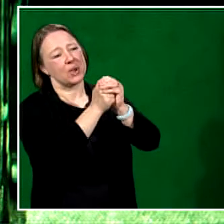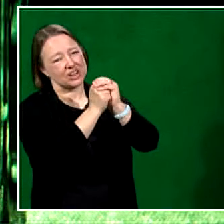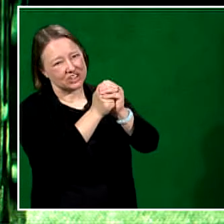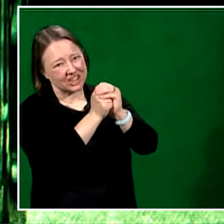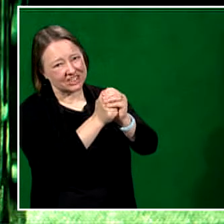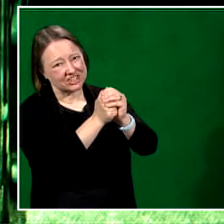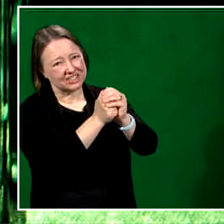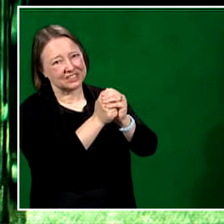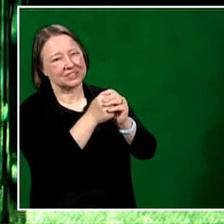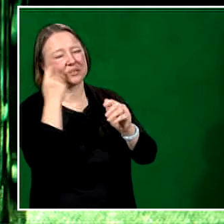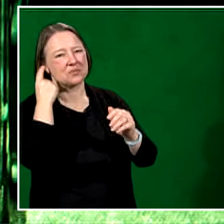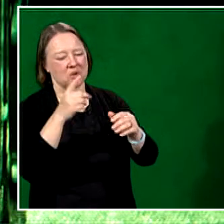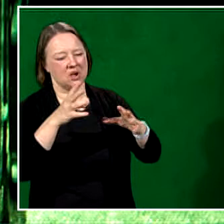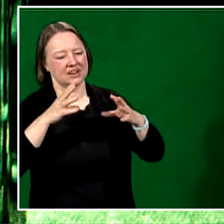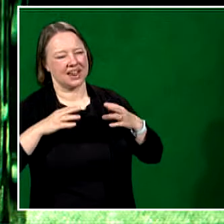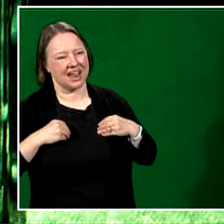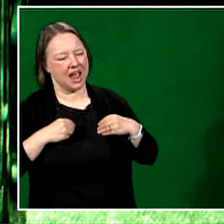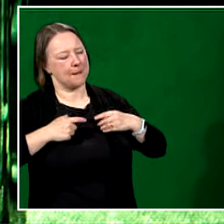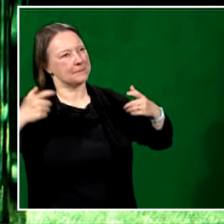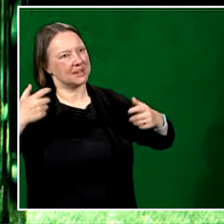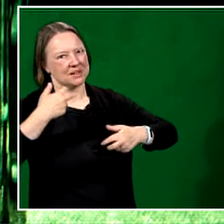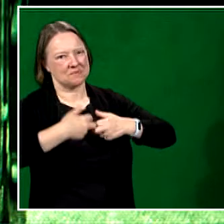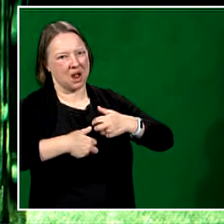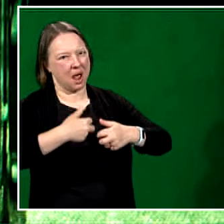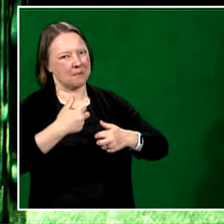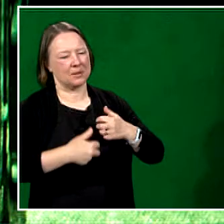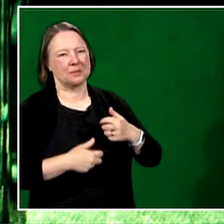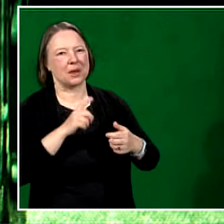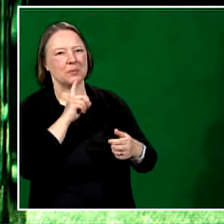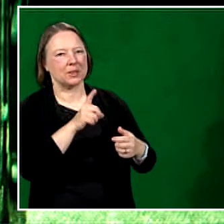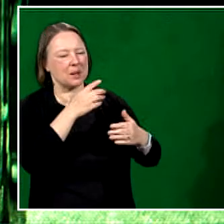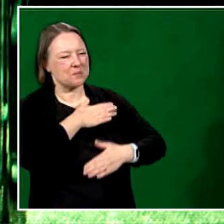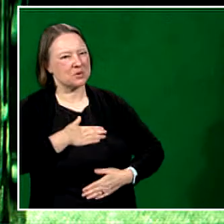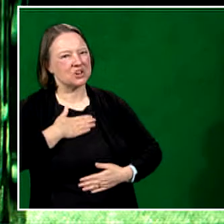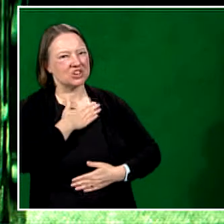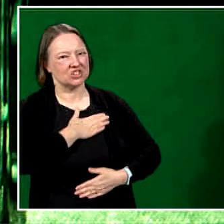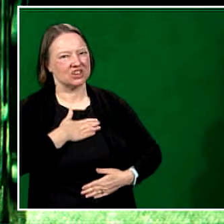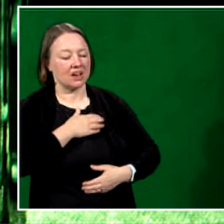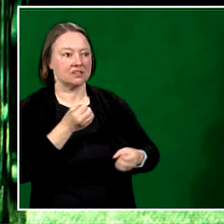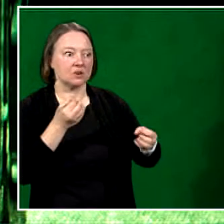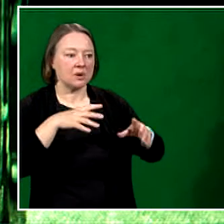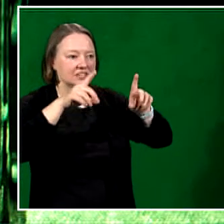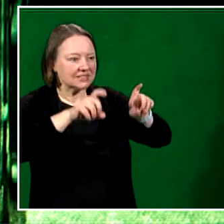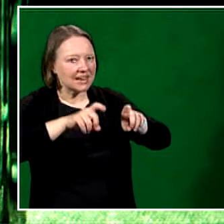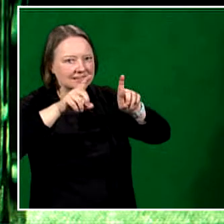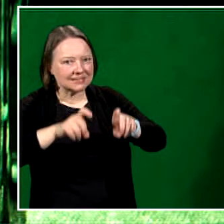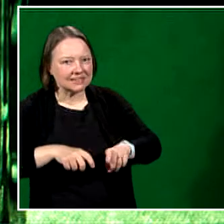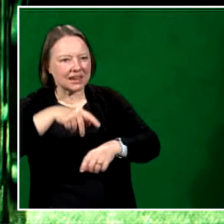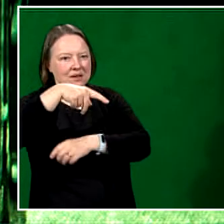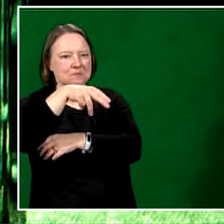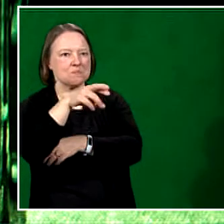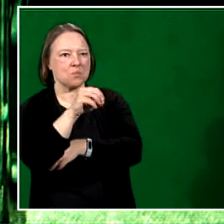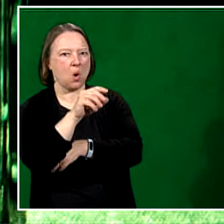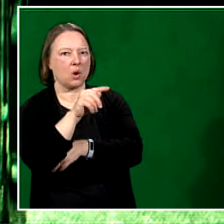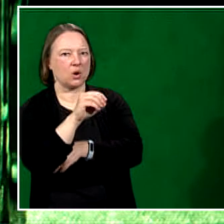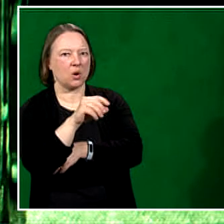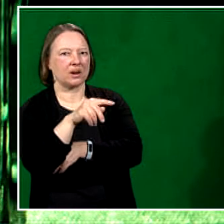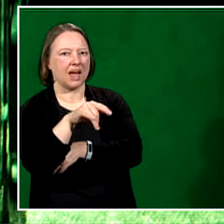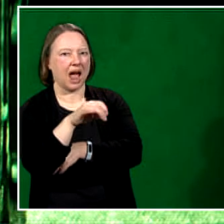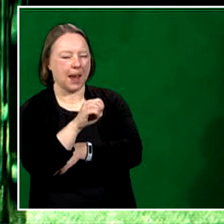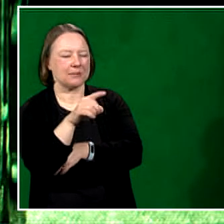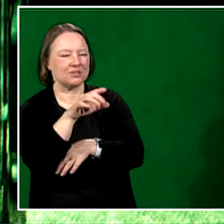congratulations and for taking on such a big problem. And I really appreciate the extensive testing and prototyping that you've done, especially into